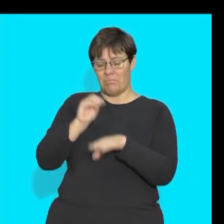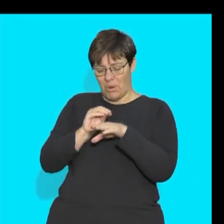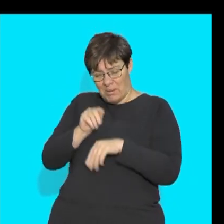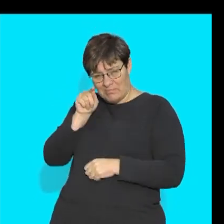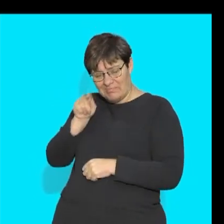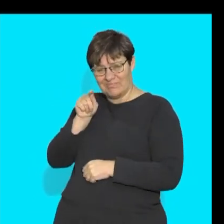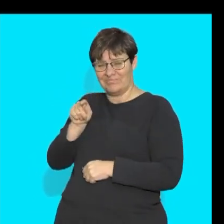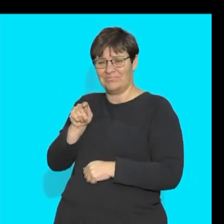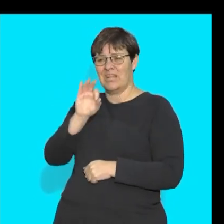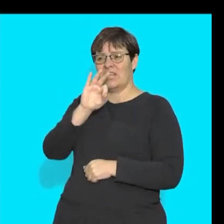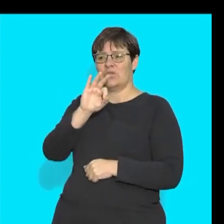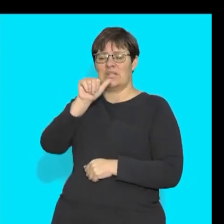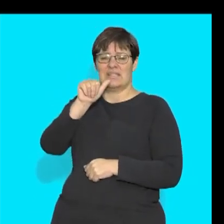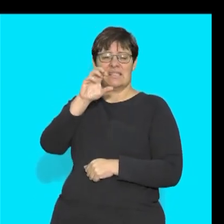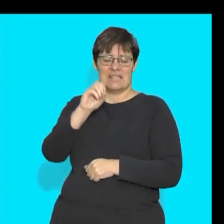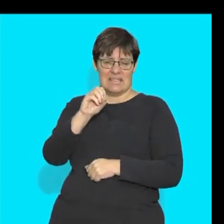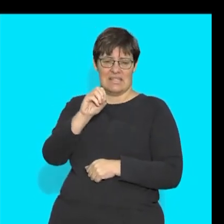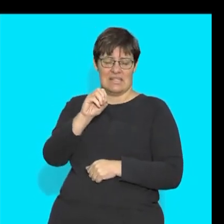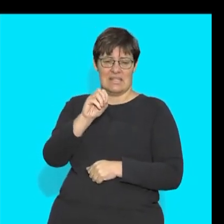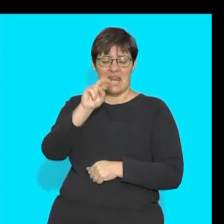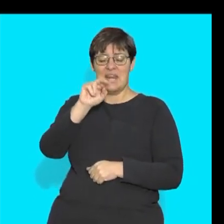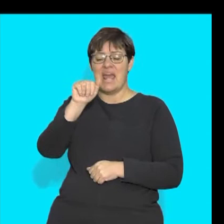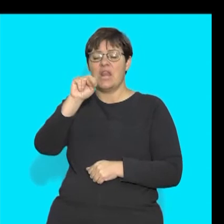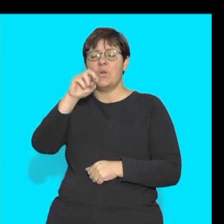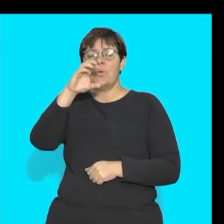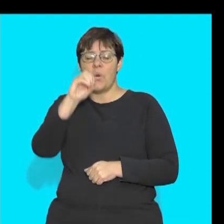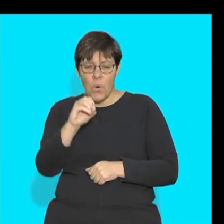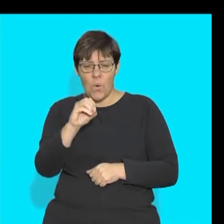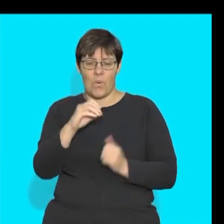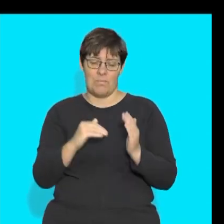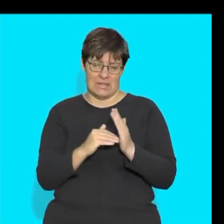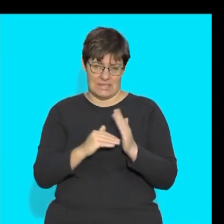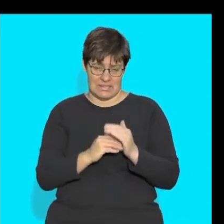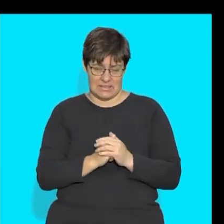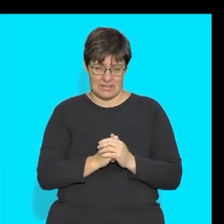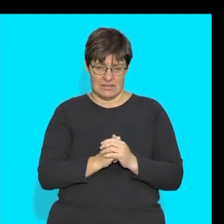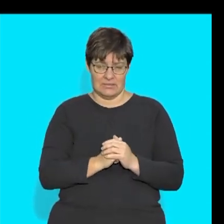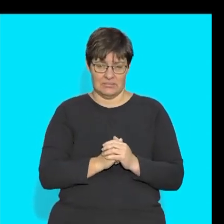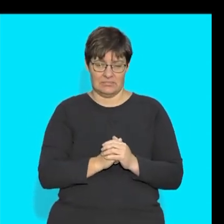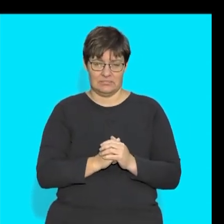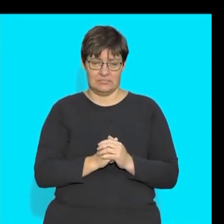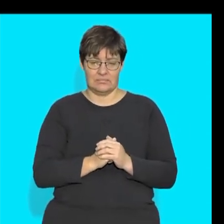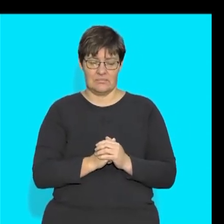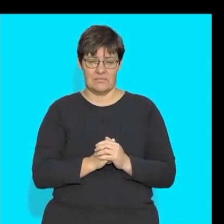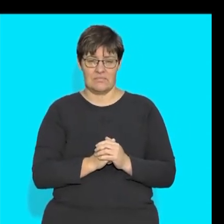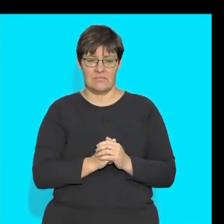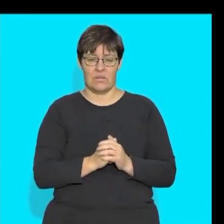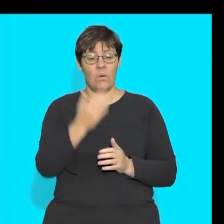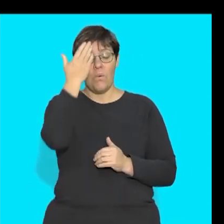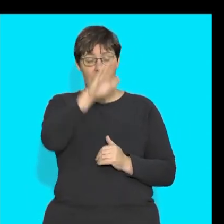is the problem that now we sort of hit a roadblock, because they want the energy of the